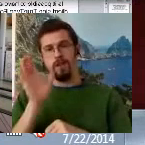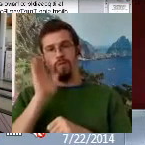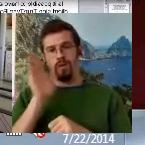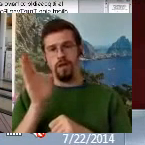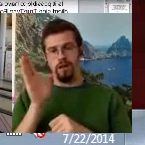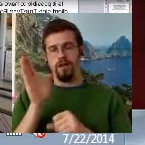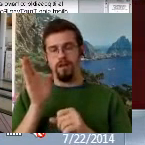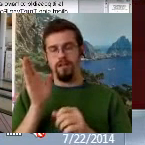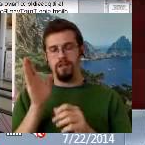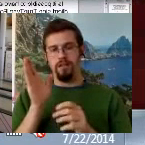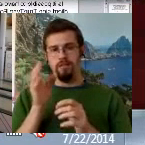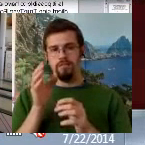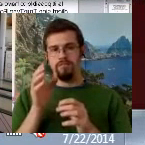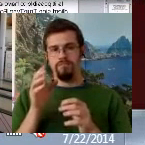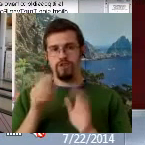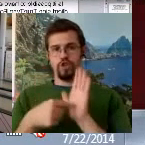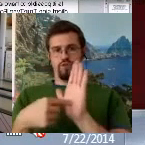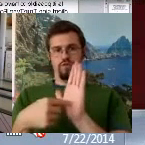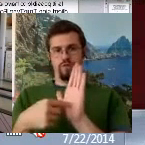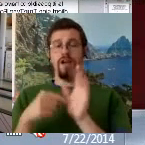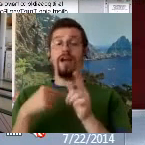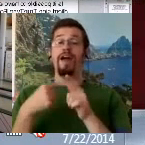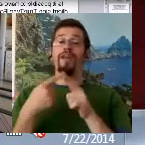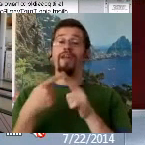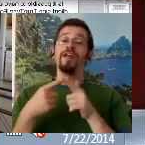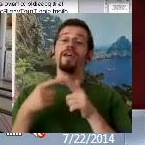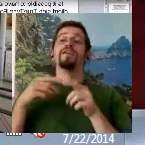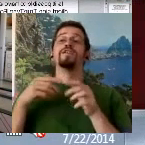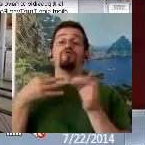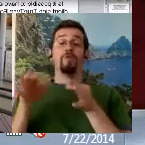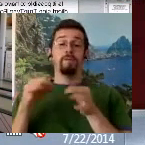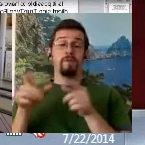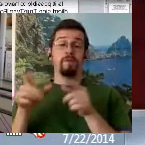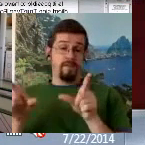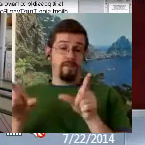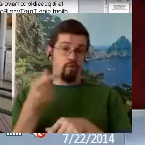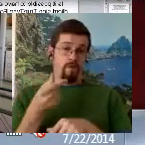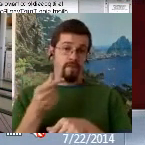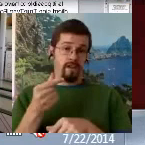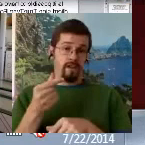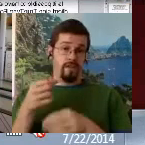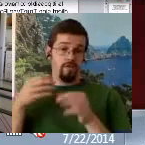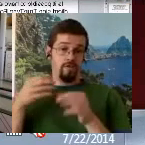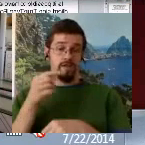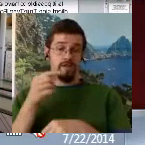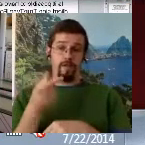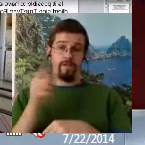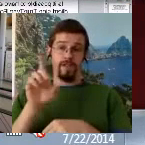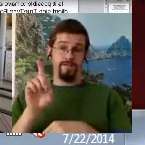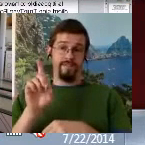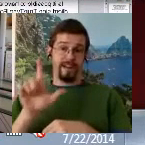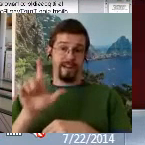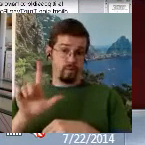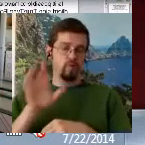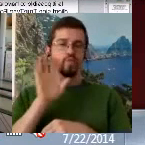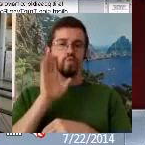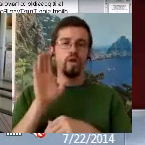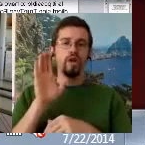language on the bottom that kind of connects the font file with the Graphite rendering system. So